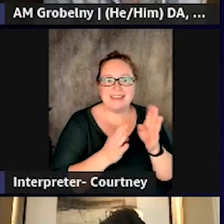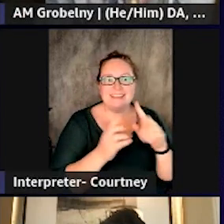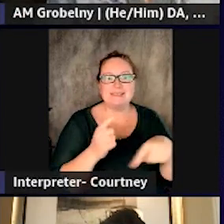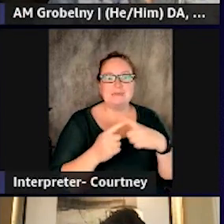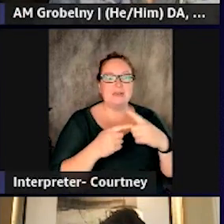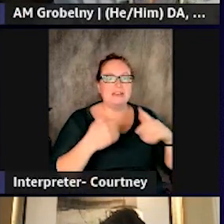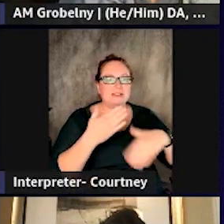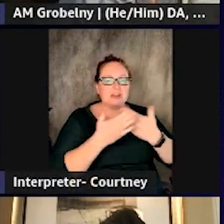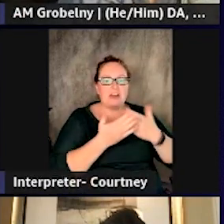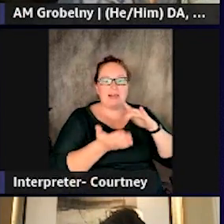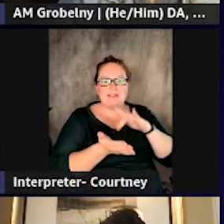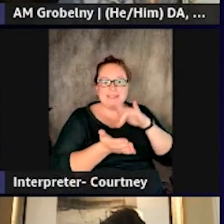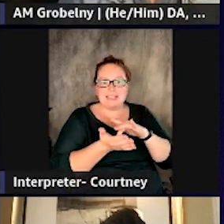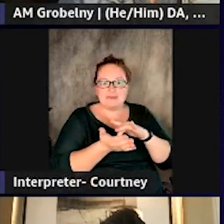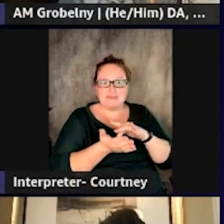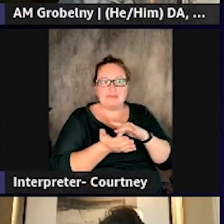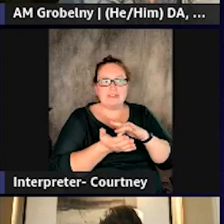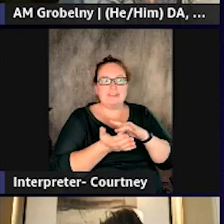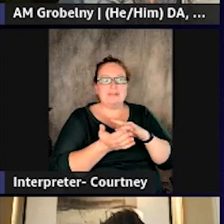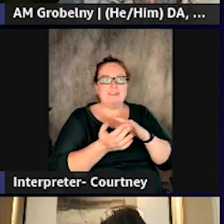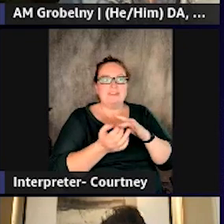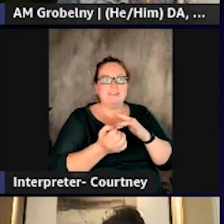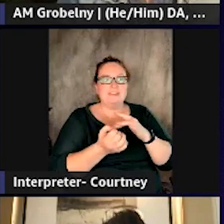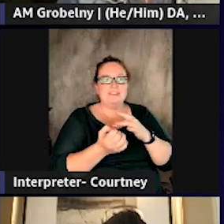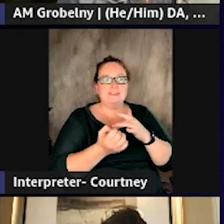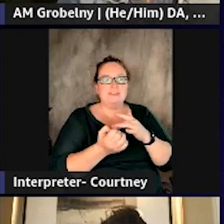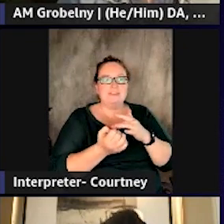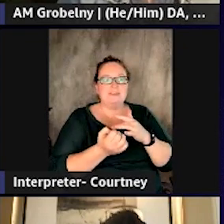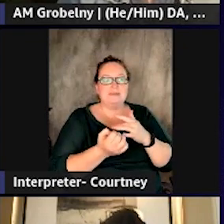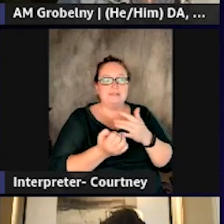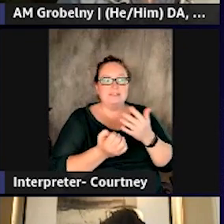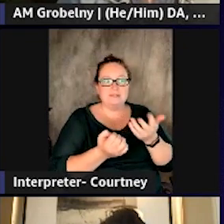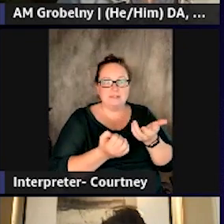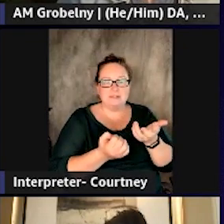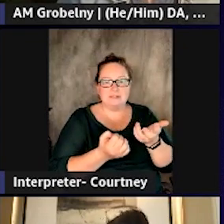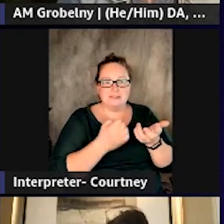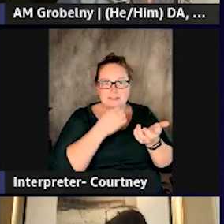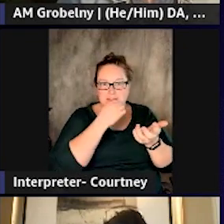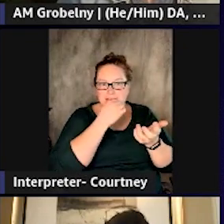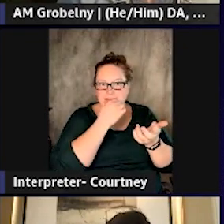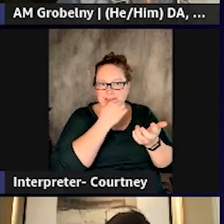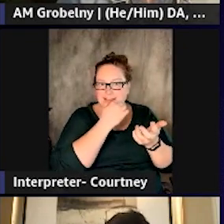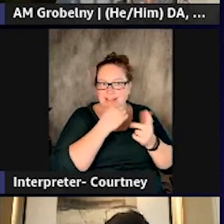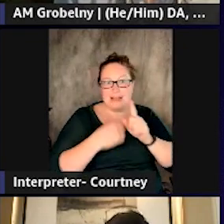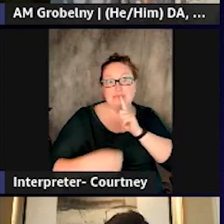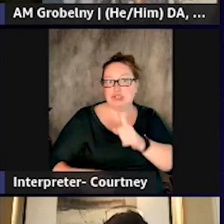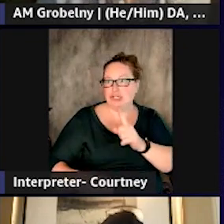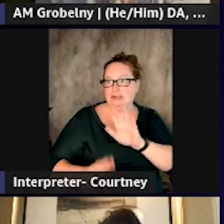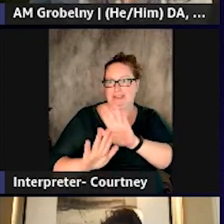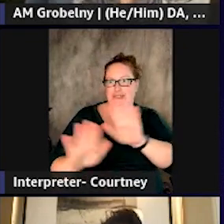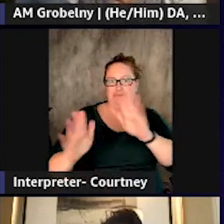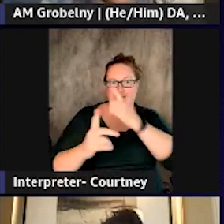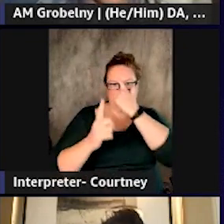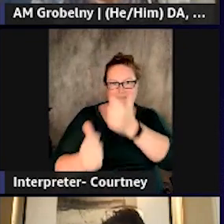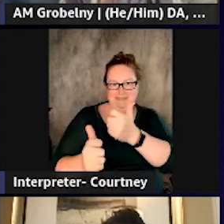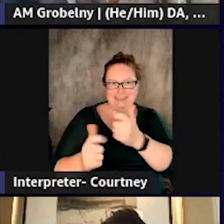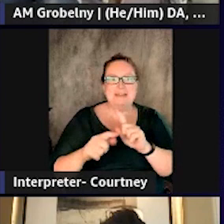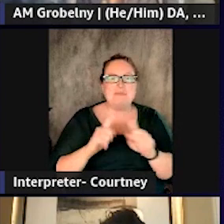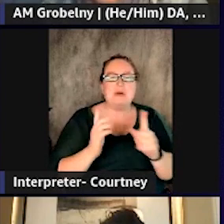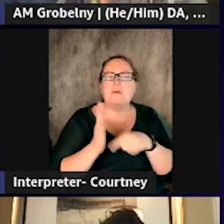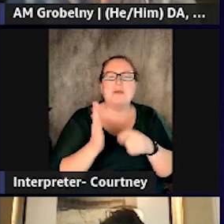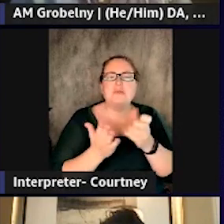centrally? Also, that's. I'm sure it's up to your discretion, but what do you all